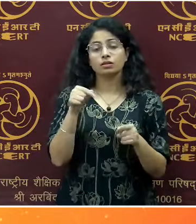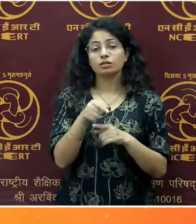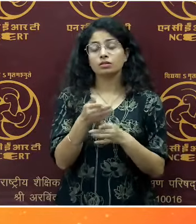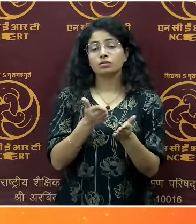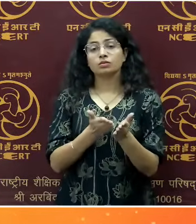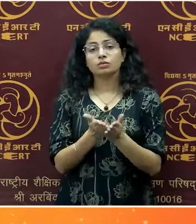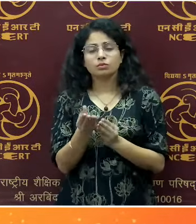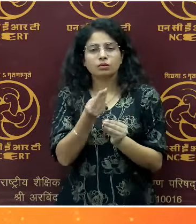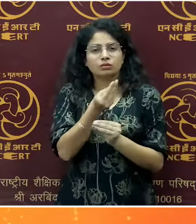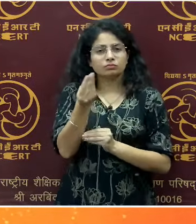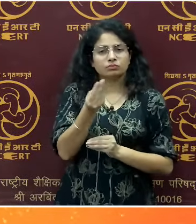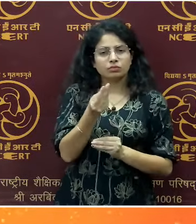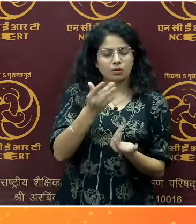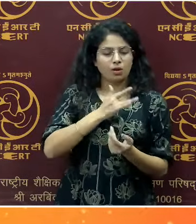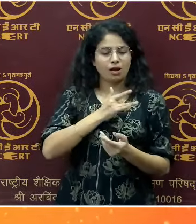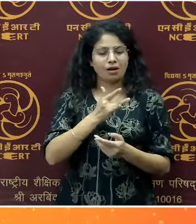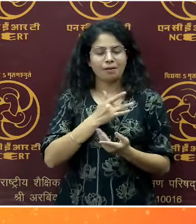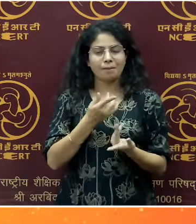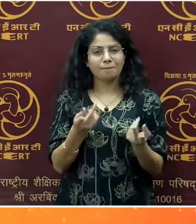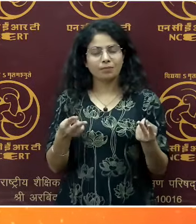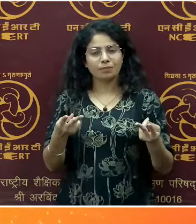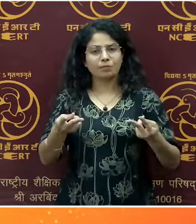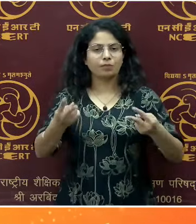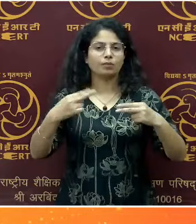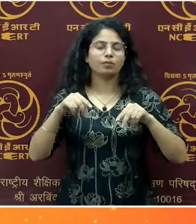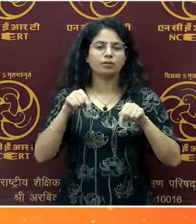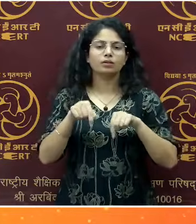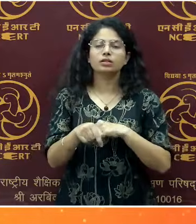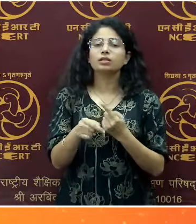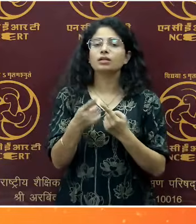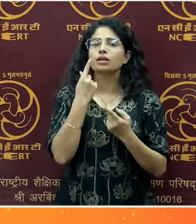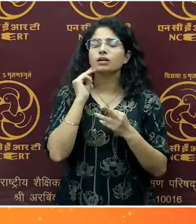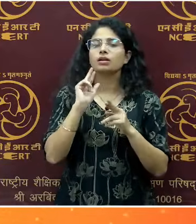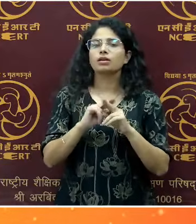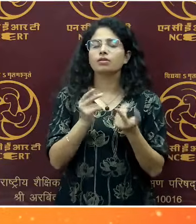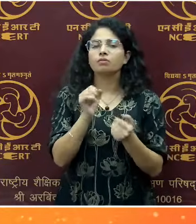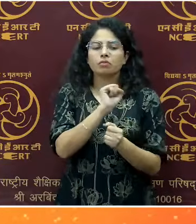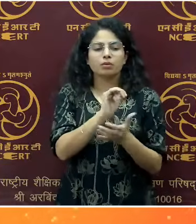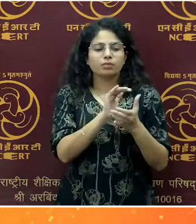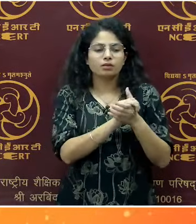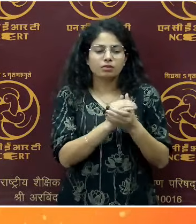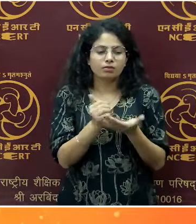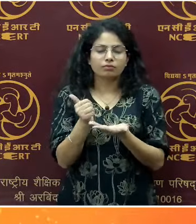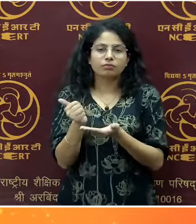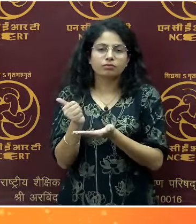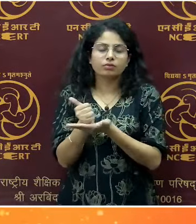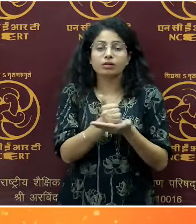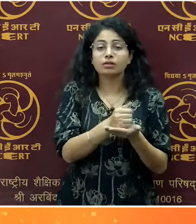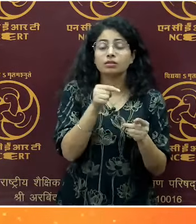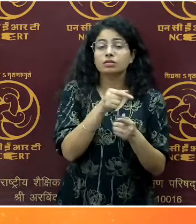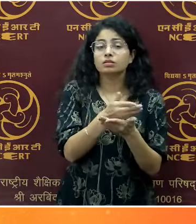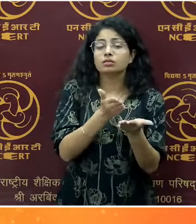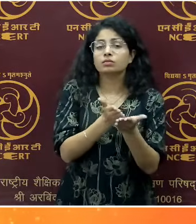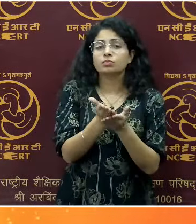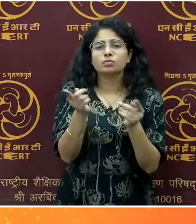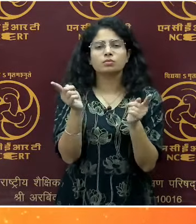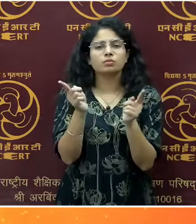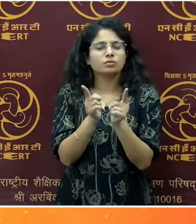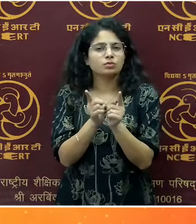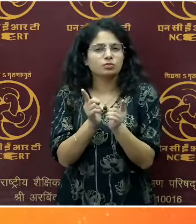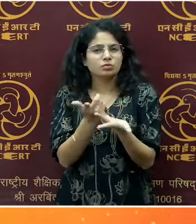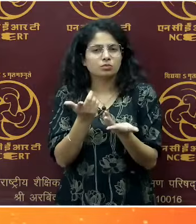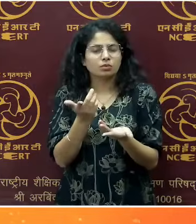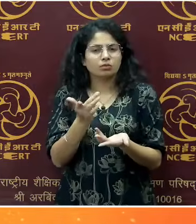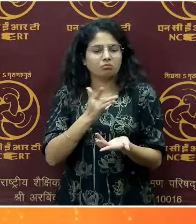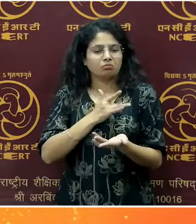small gestures, coming back to your reply, Harpreet ma'am, when you helped your friend with your notebook, so this was a small gesture, but I'm sure